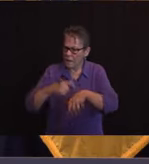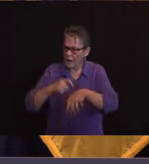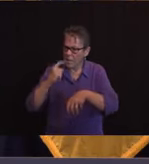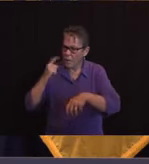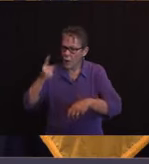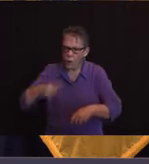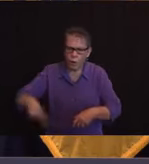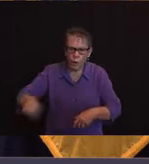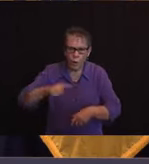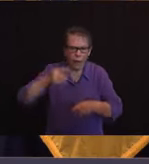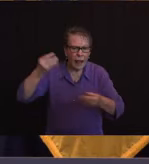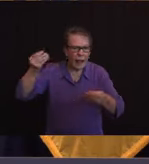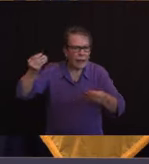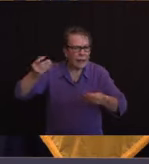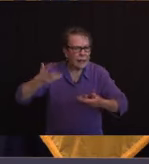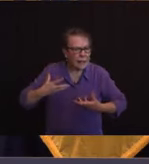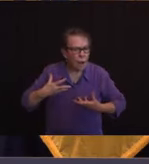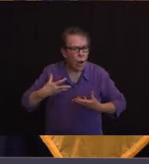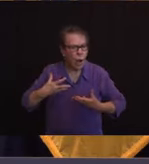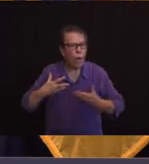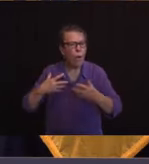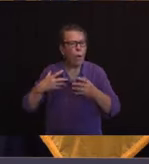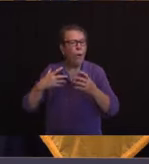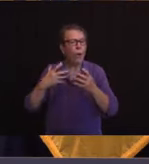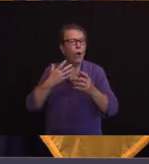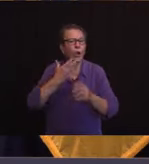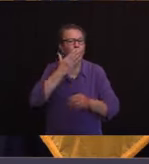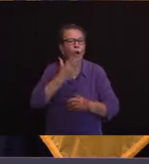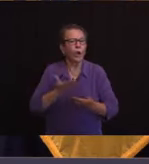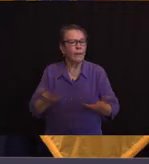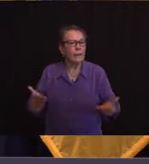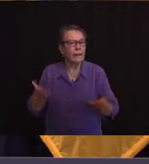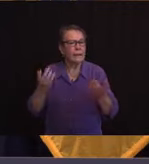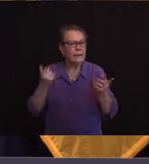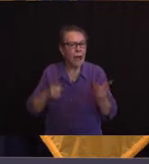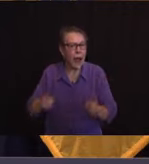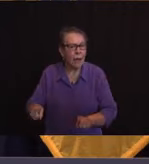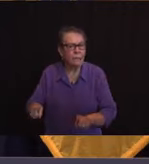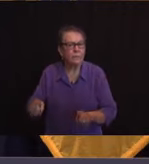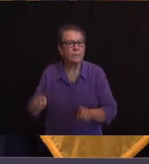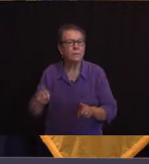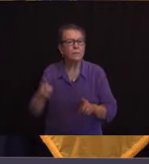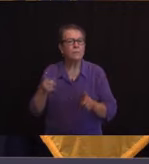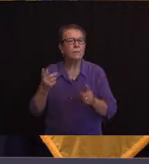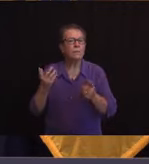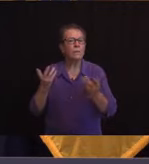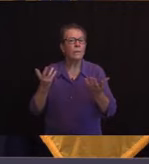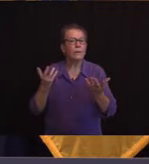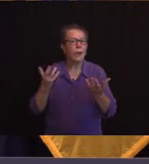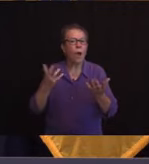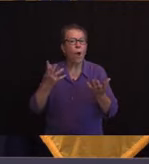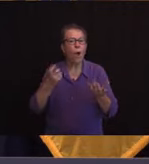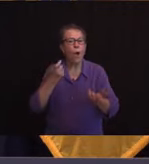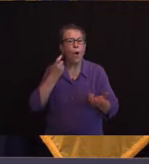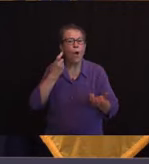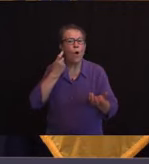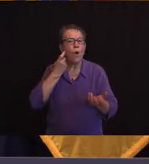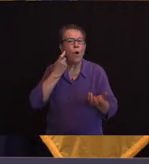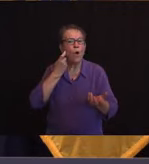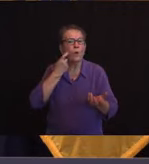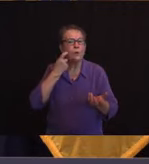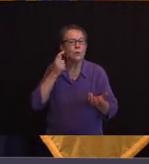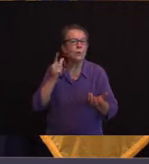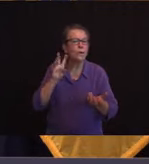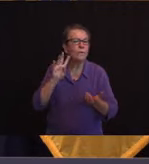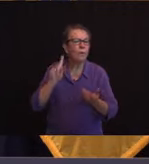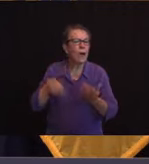ago from ones that have occurred over the past 24 to 48 hours? You've done it with deaths. Why are you not doing that with positive cases to provide